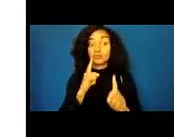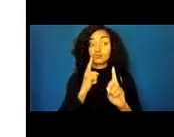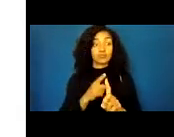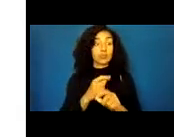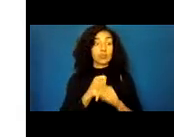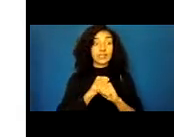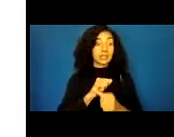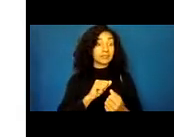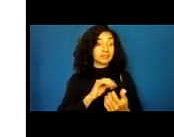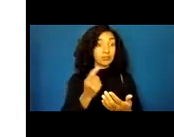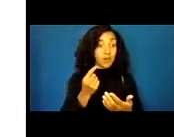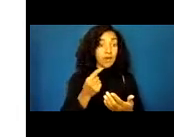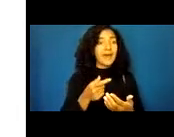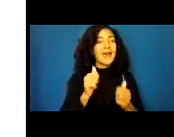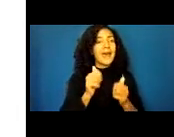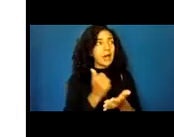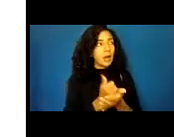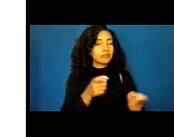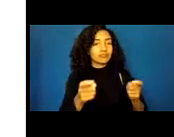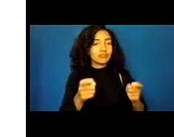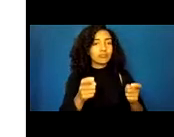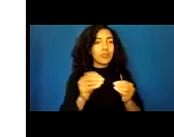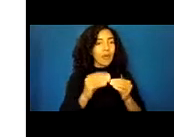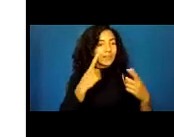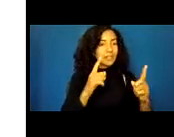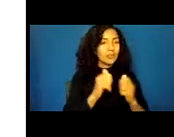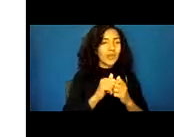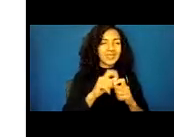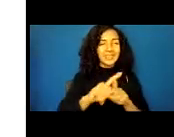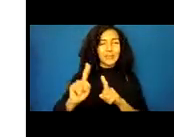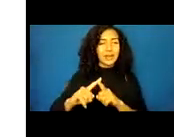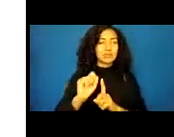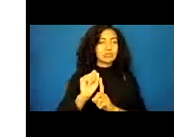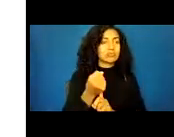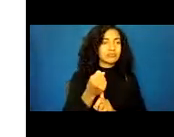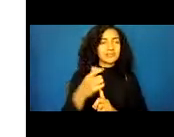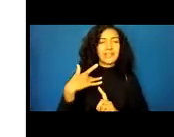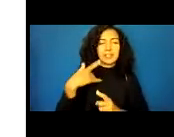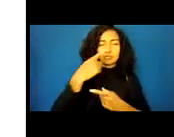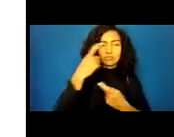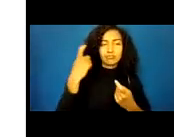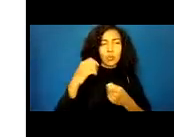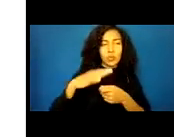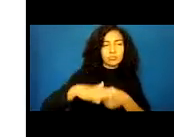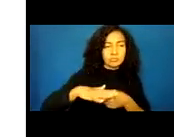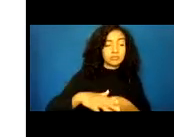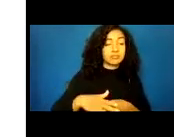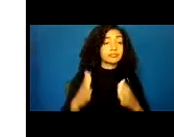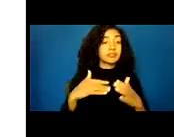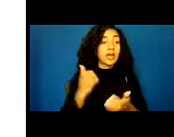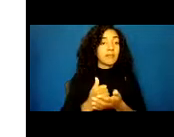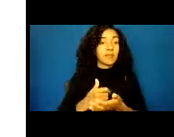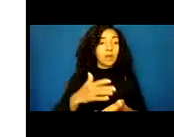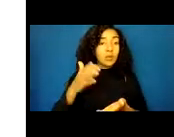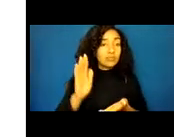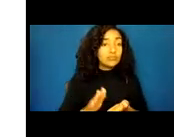stressful situations and trauma. They reduce and/or eliminate risks to individuals,